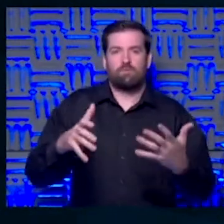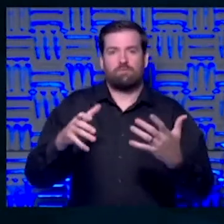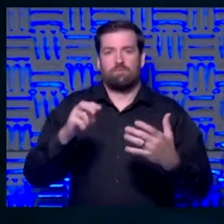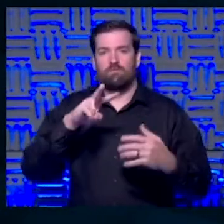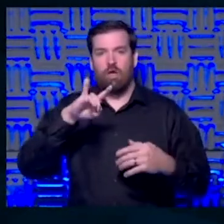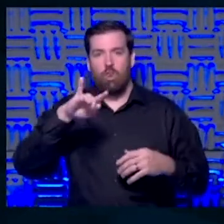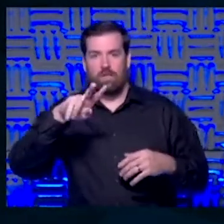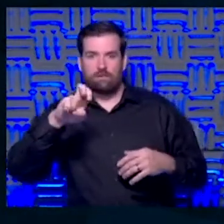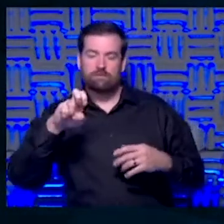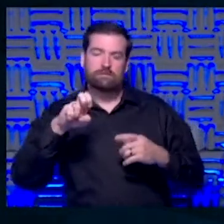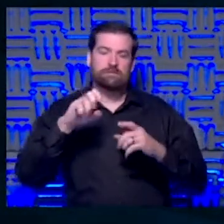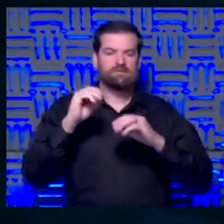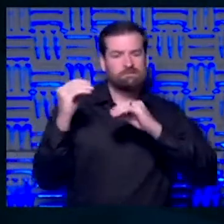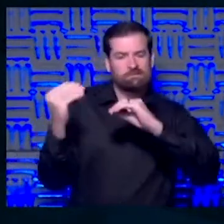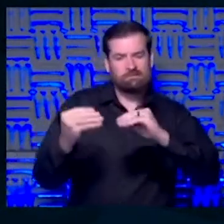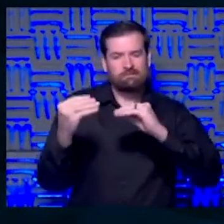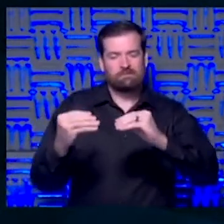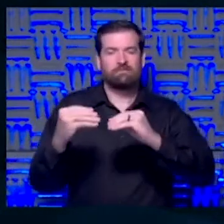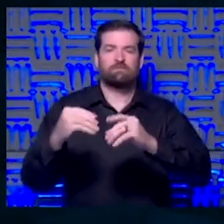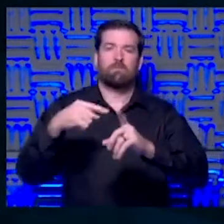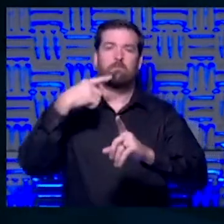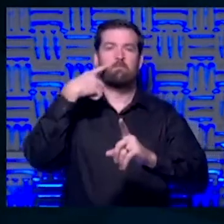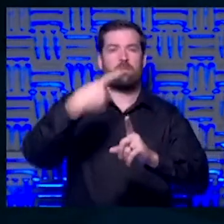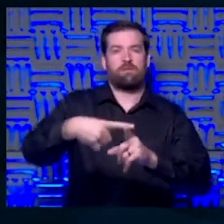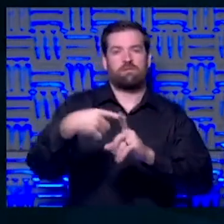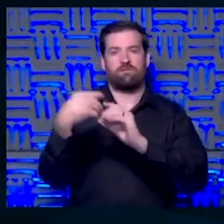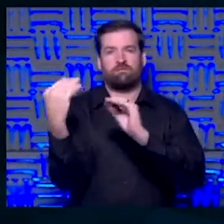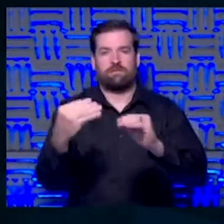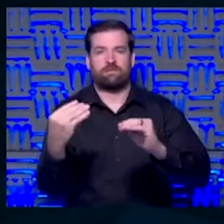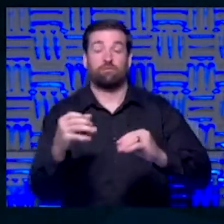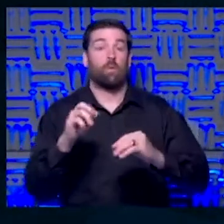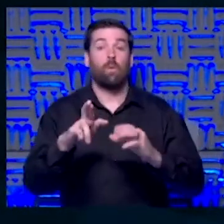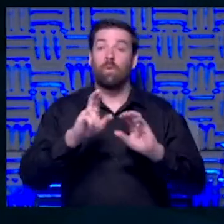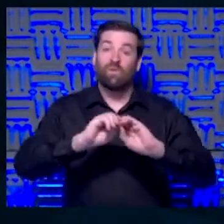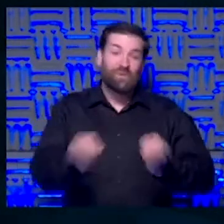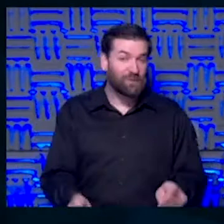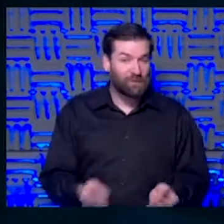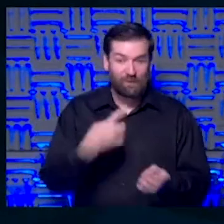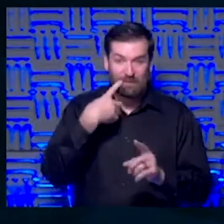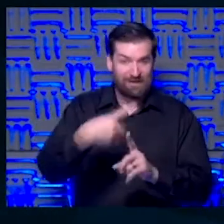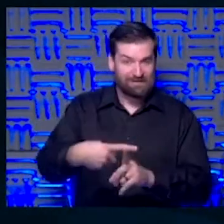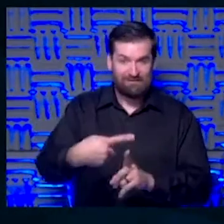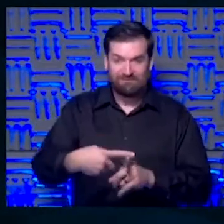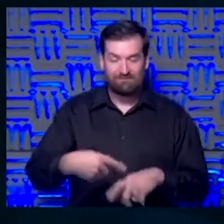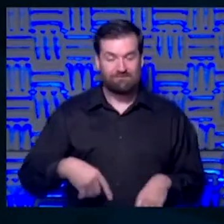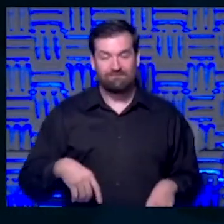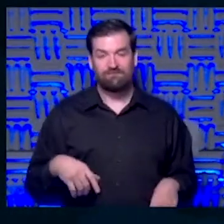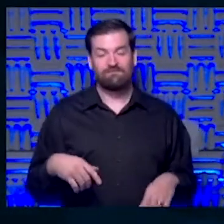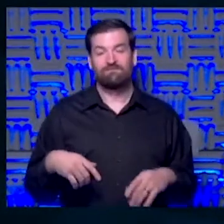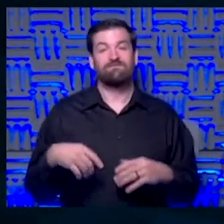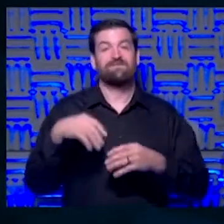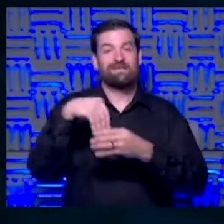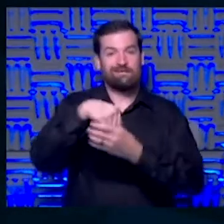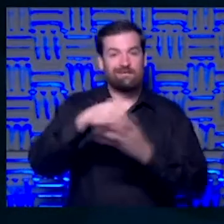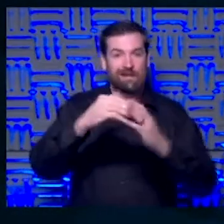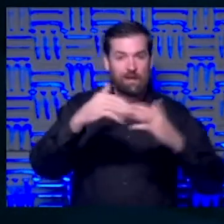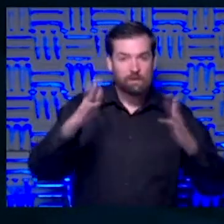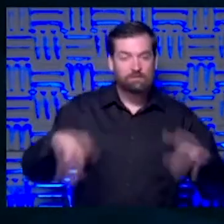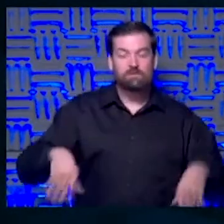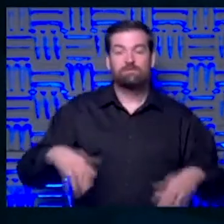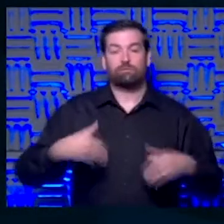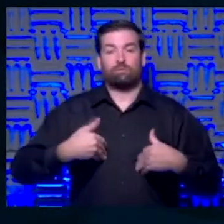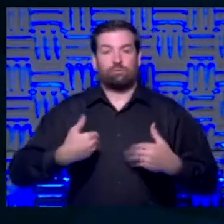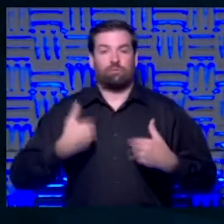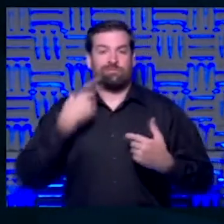or positive influences or lack thereof that folks have in the homes or youth have in their